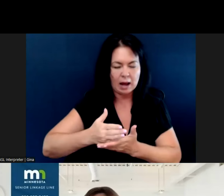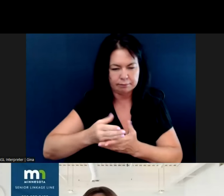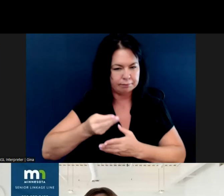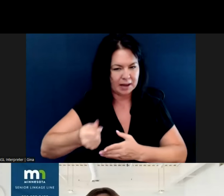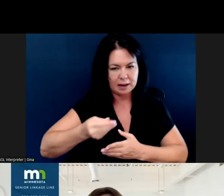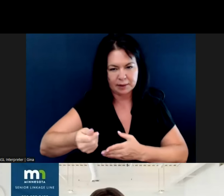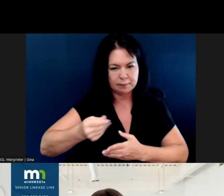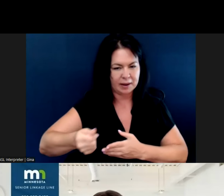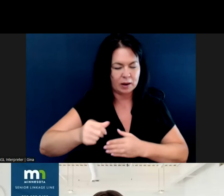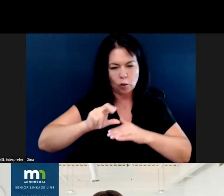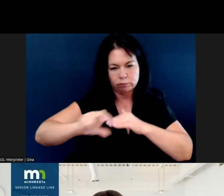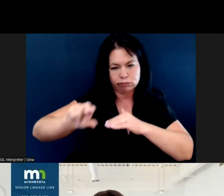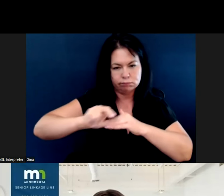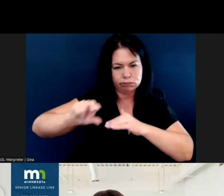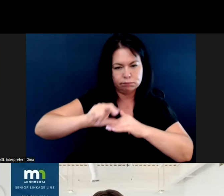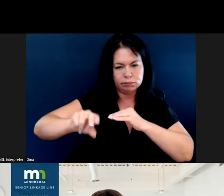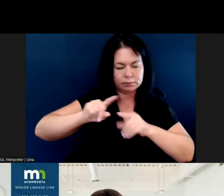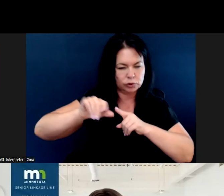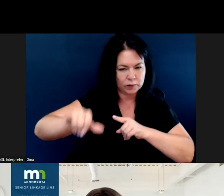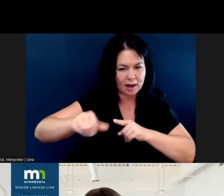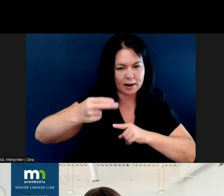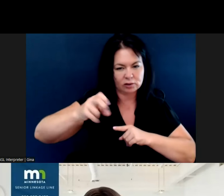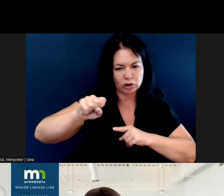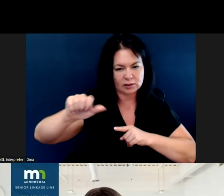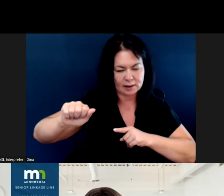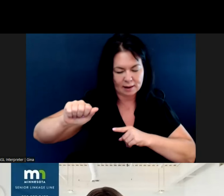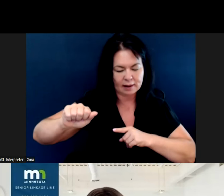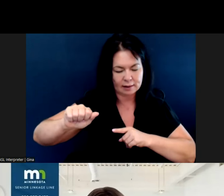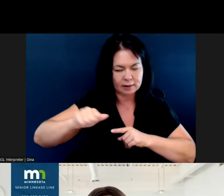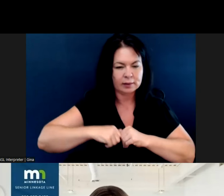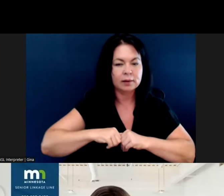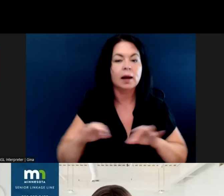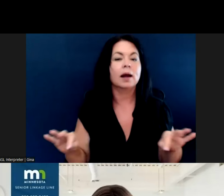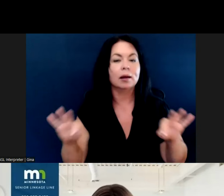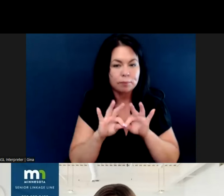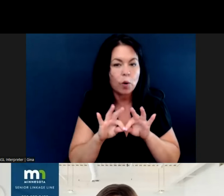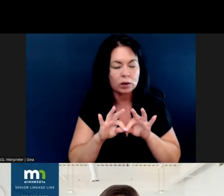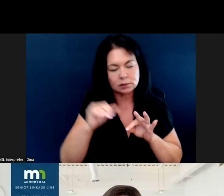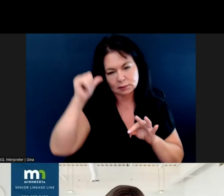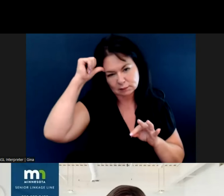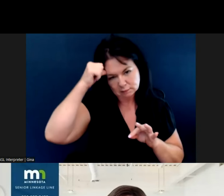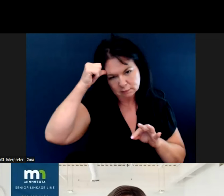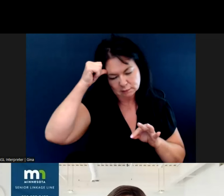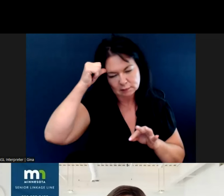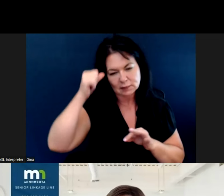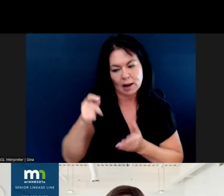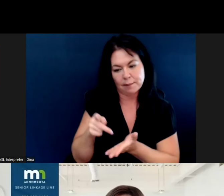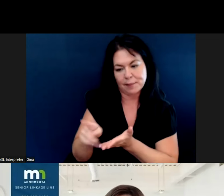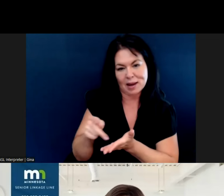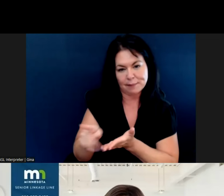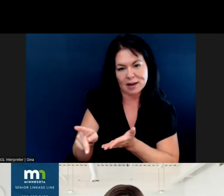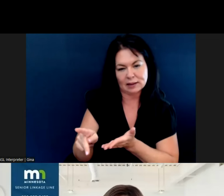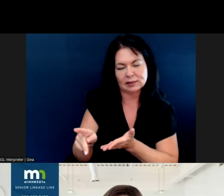you are contributing to a health savings account, it is important to know that you should stop those payments 6